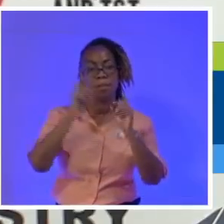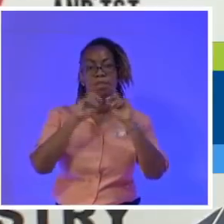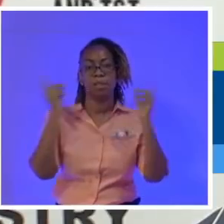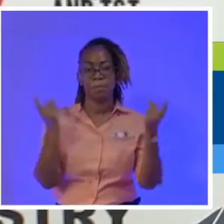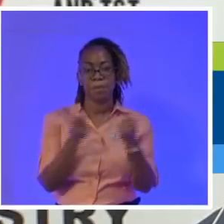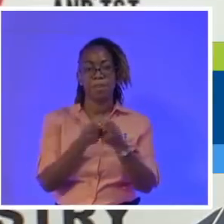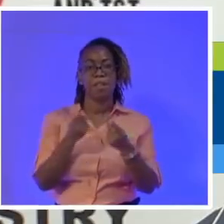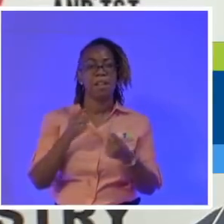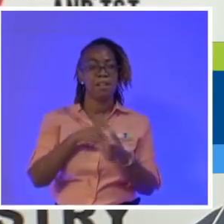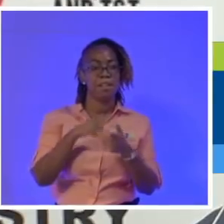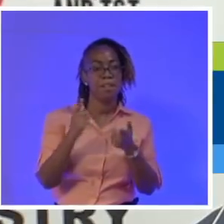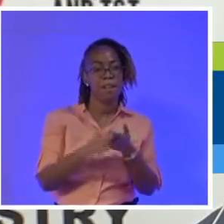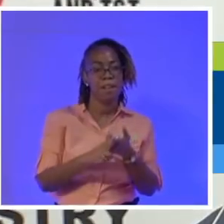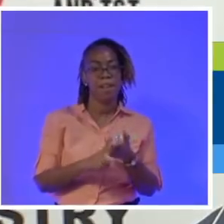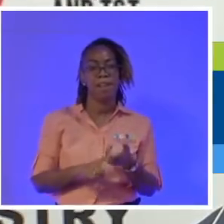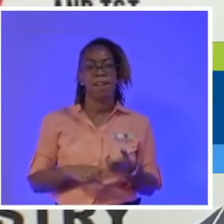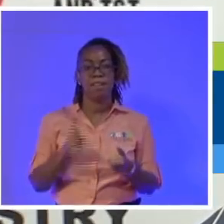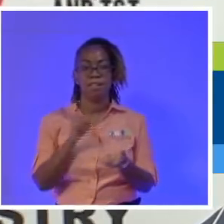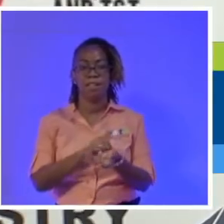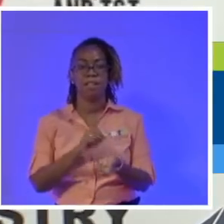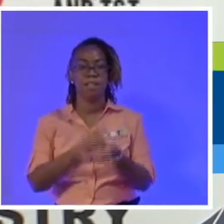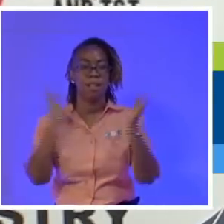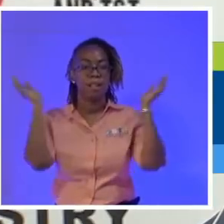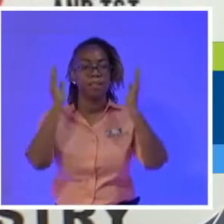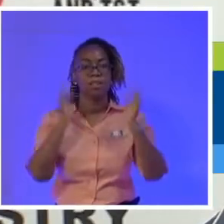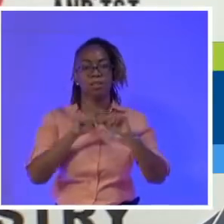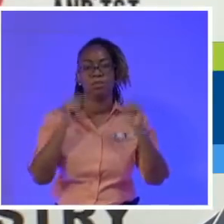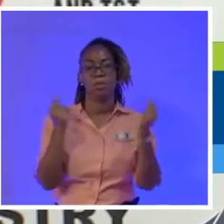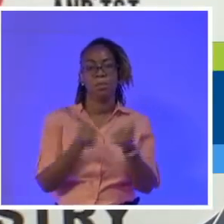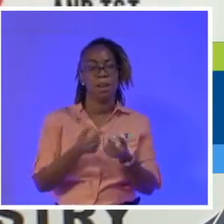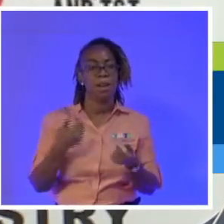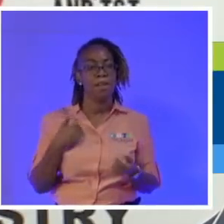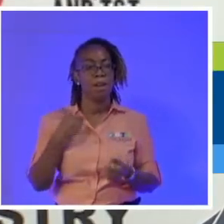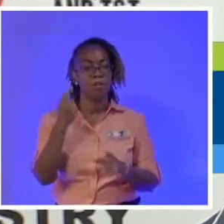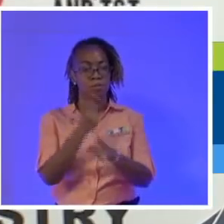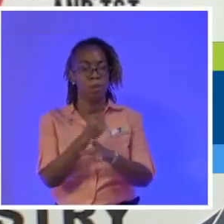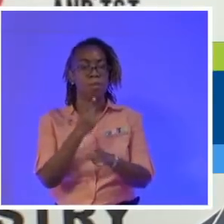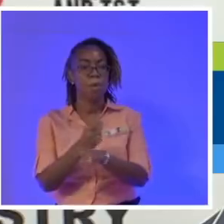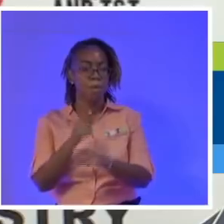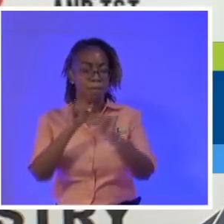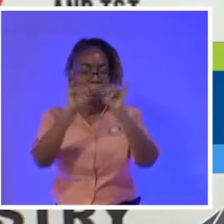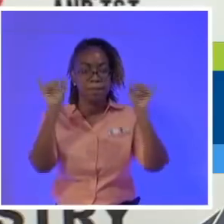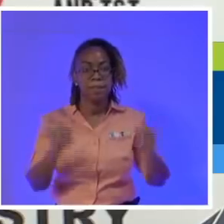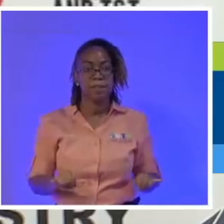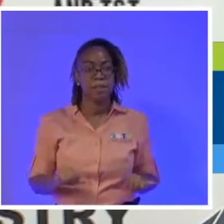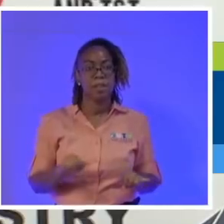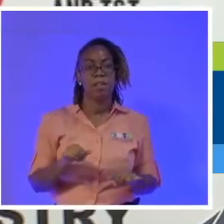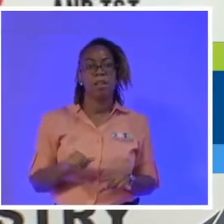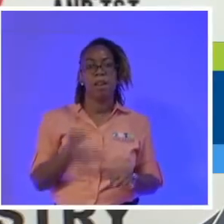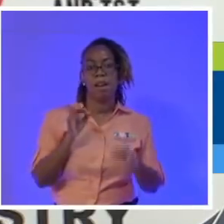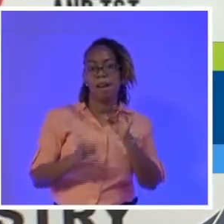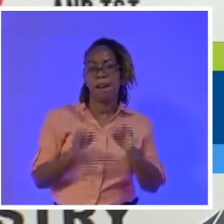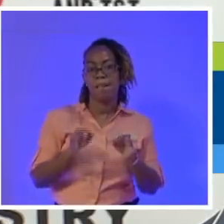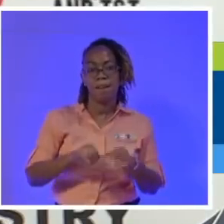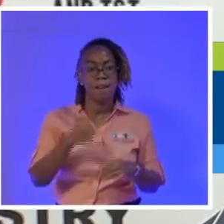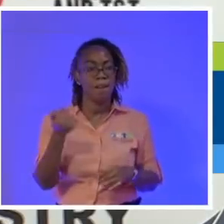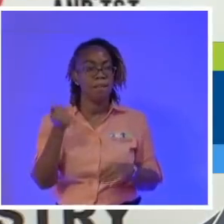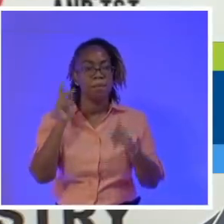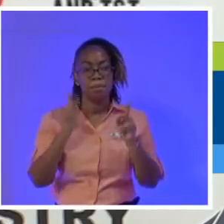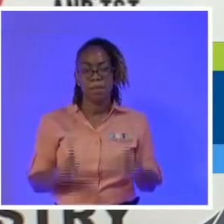Hines' unit, and so on. So there are clear pathways for any patient who suffers